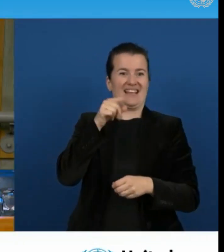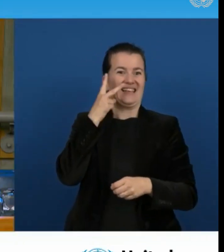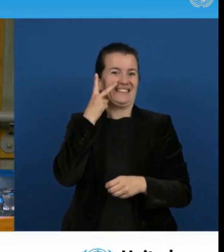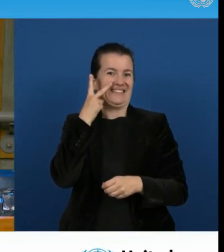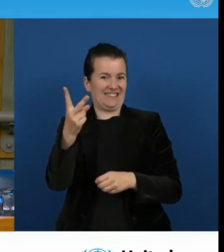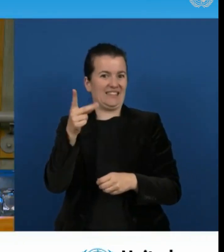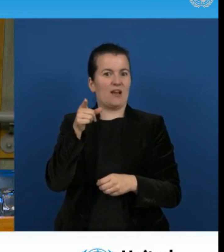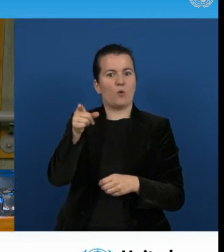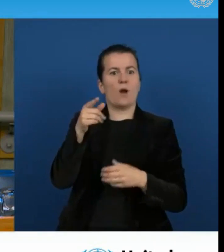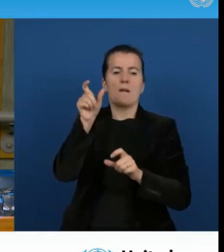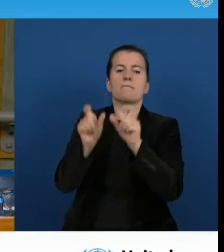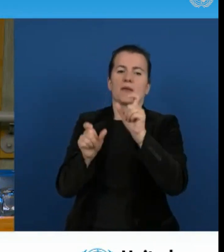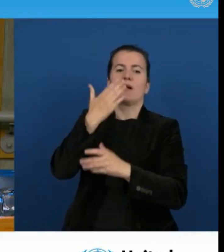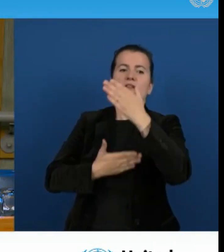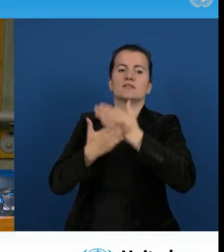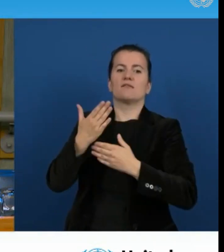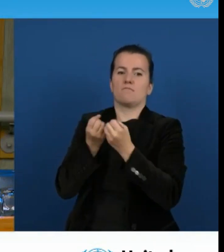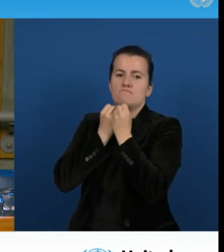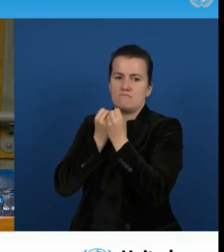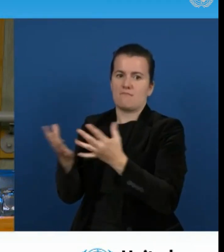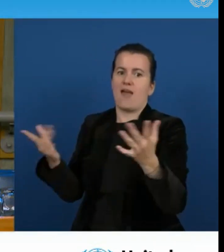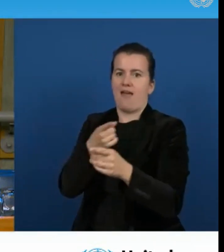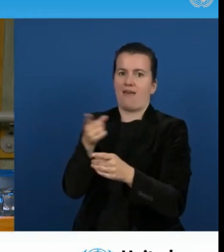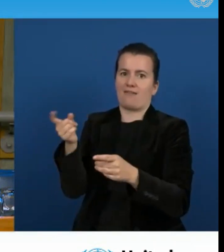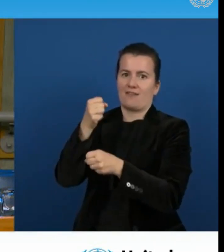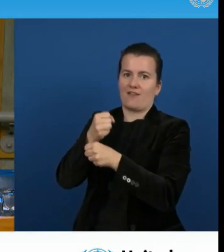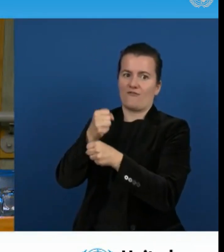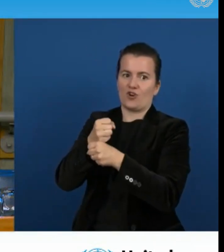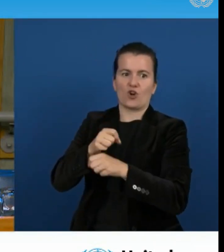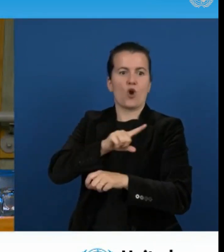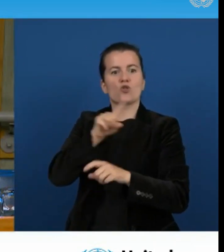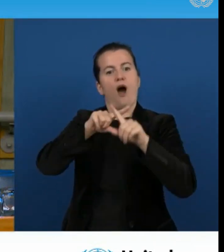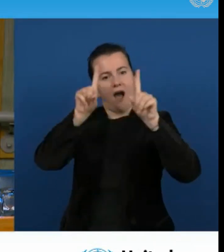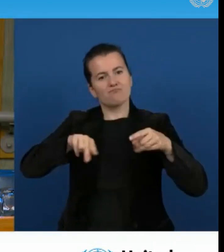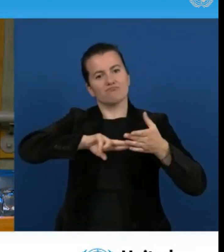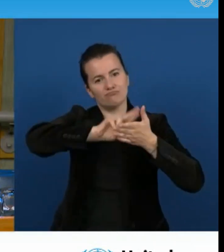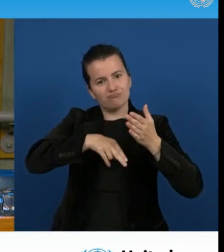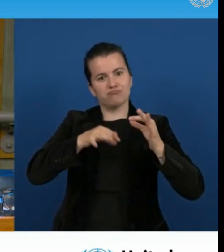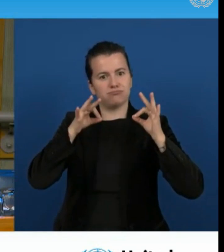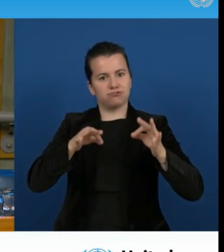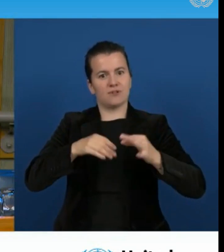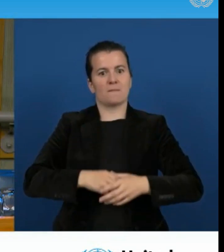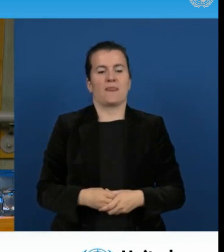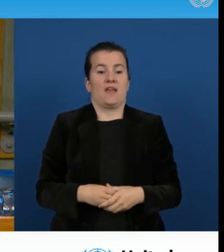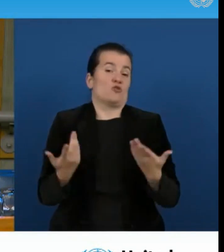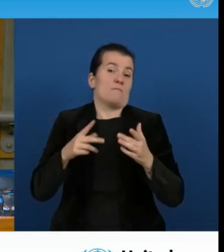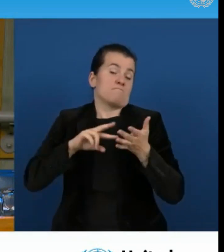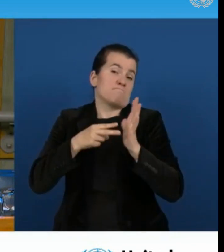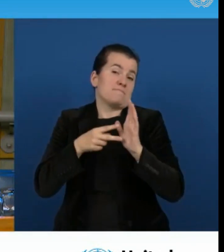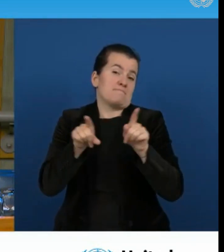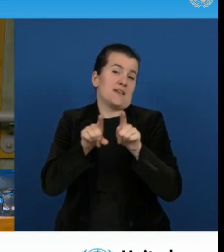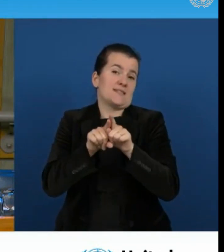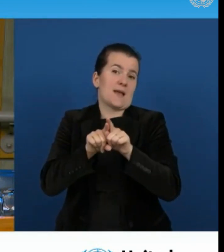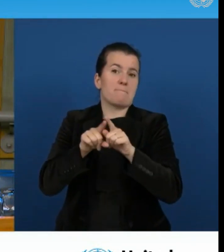lack of social protection. Where relevant wage data are available, they show that there is a disability wage gap, most